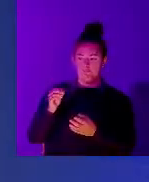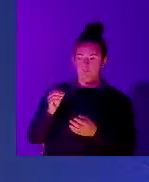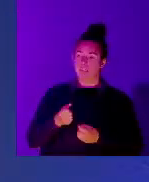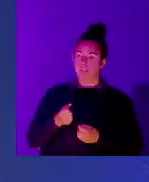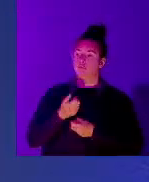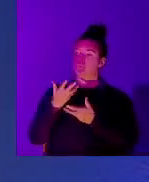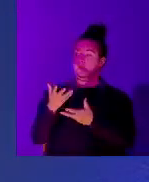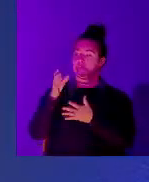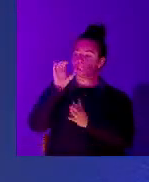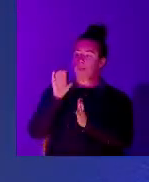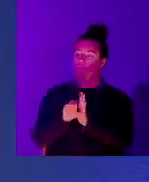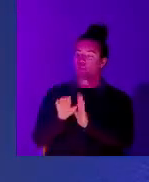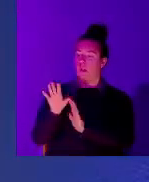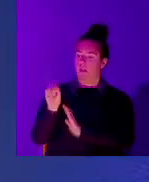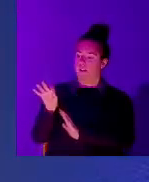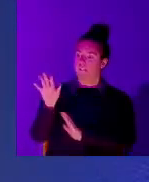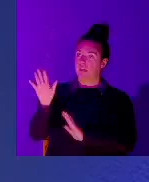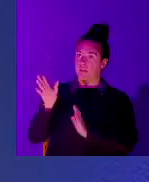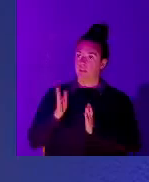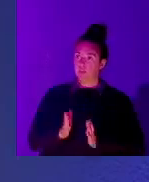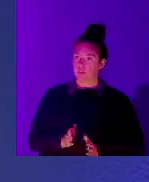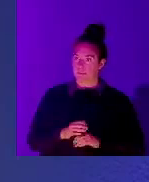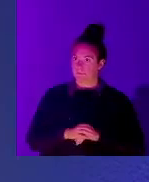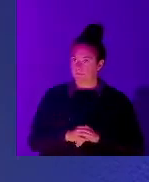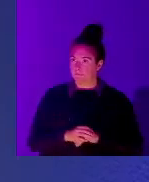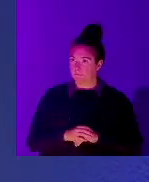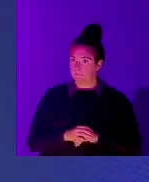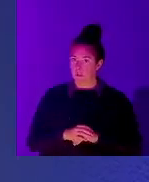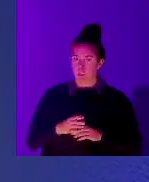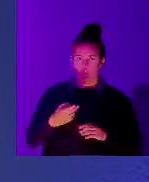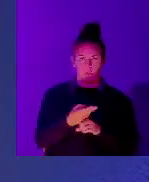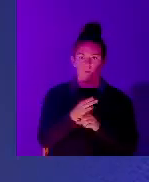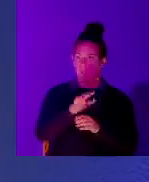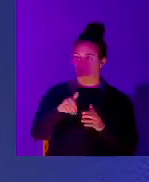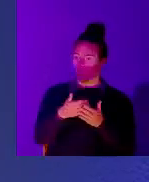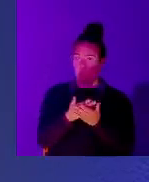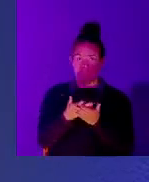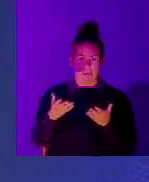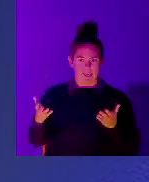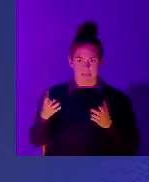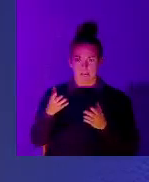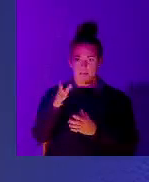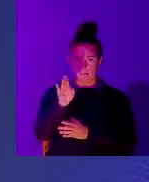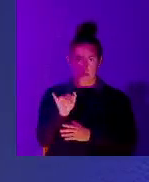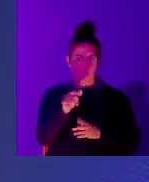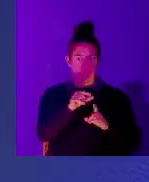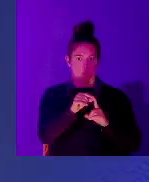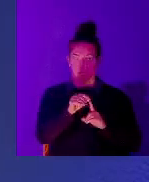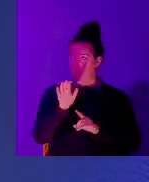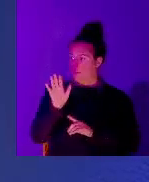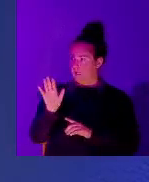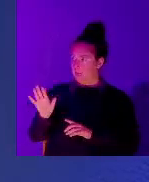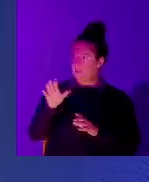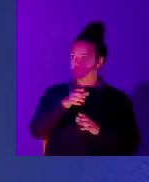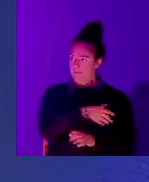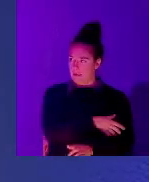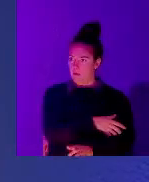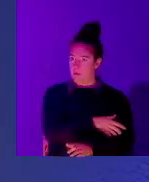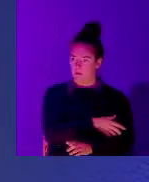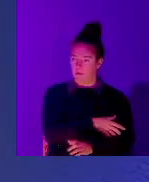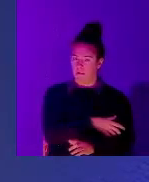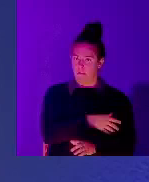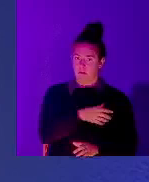all things by the word of his power, when he had by himself purged our sins, sat